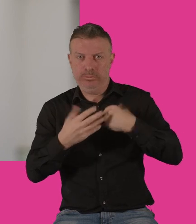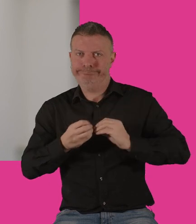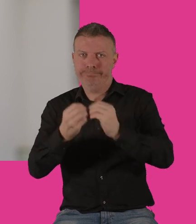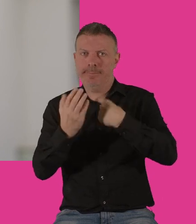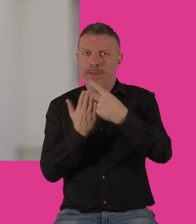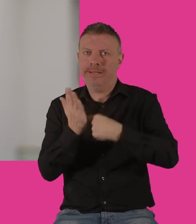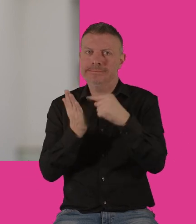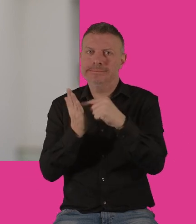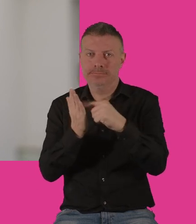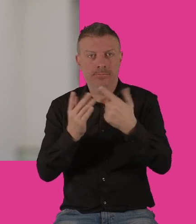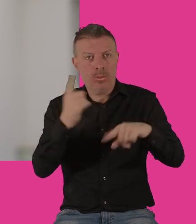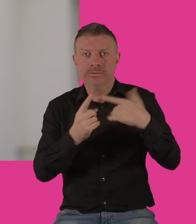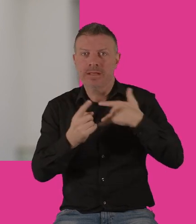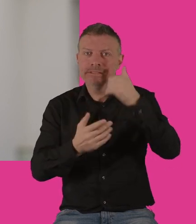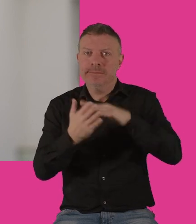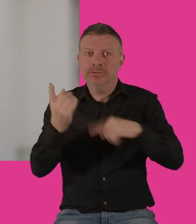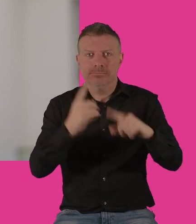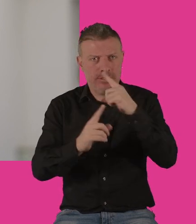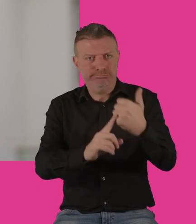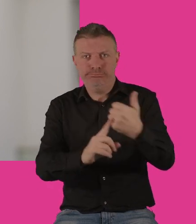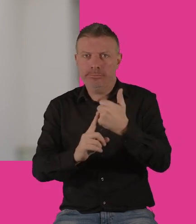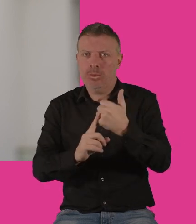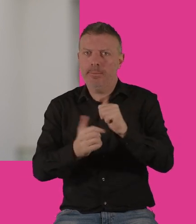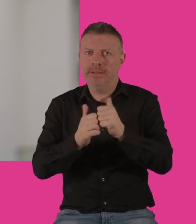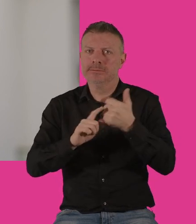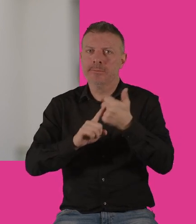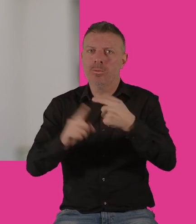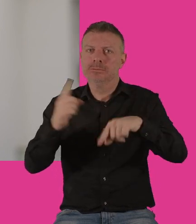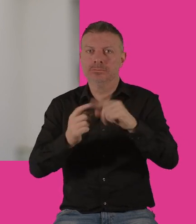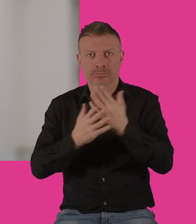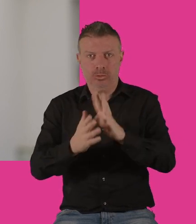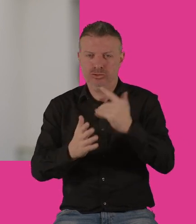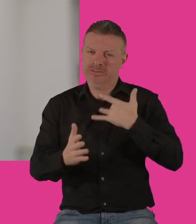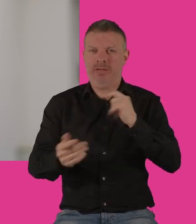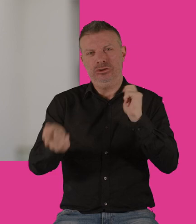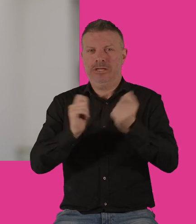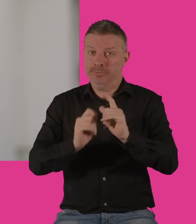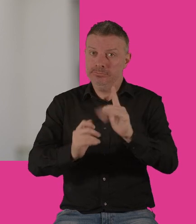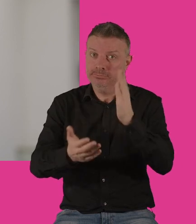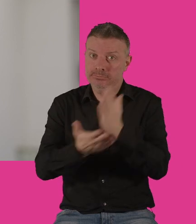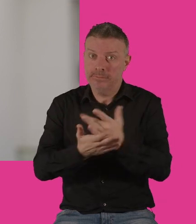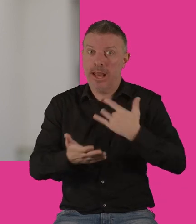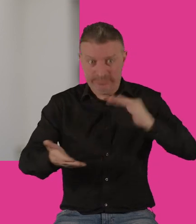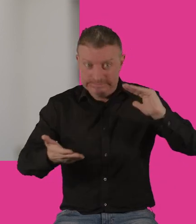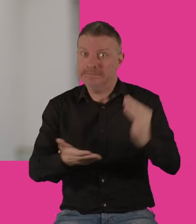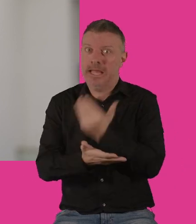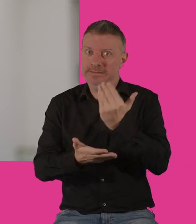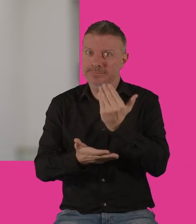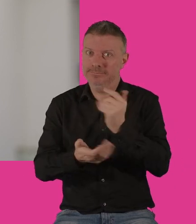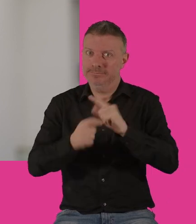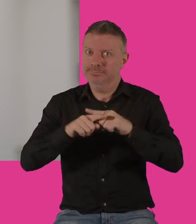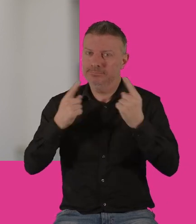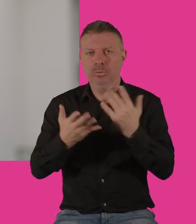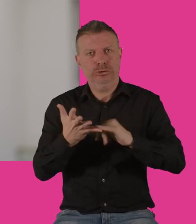policy. But those with lived experience who can provide that peer support can make not just a life-changing but a life-saving difference. And the